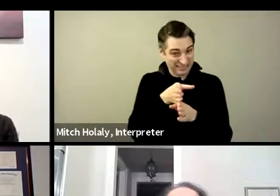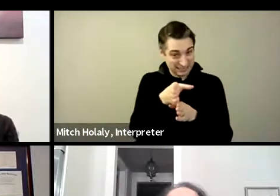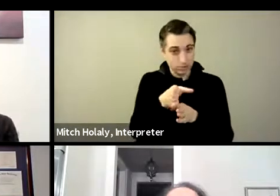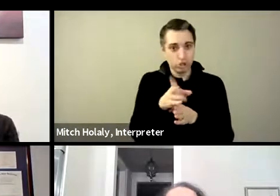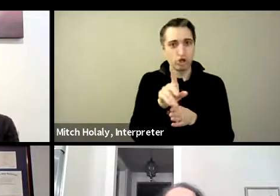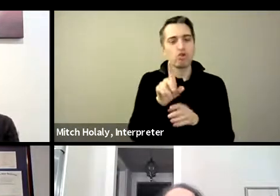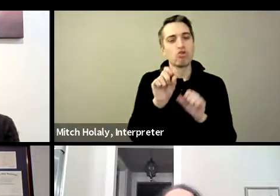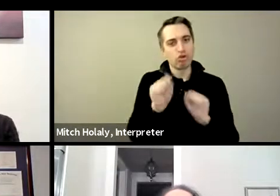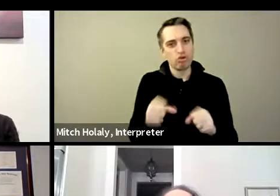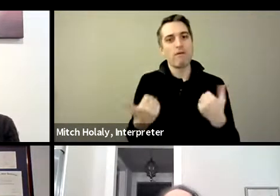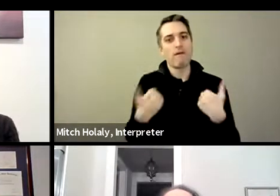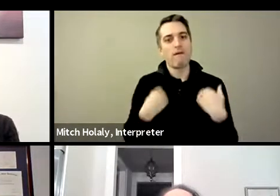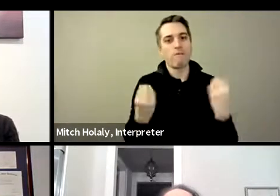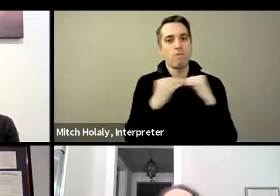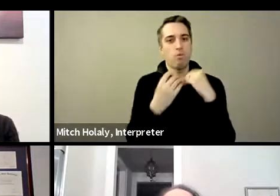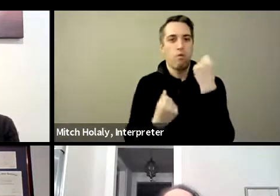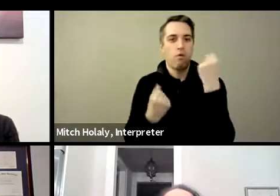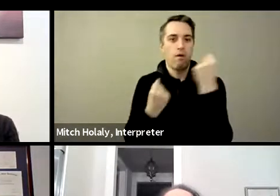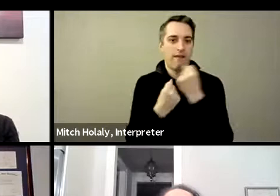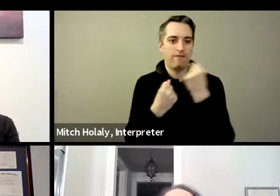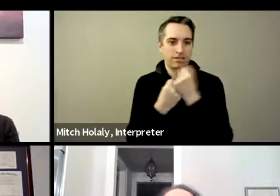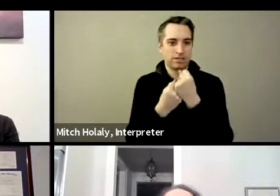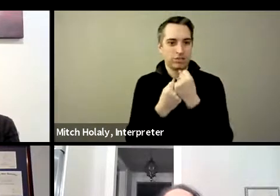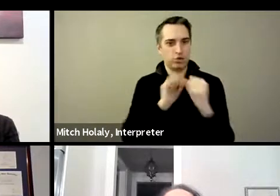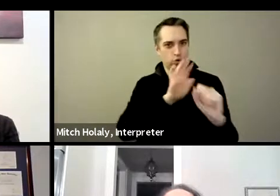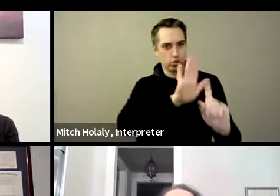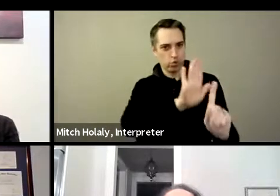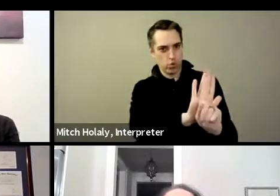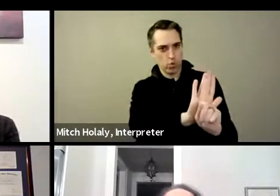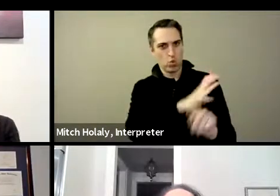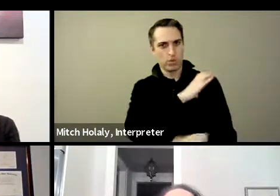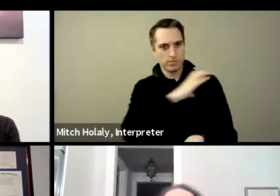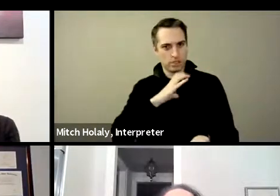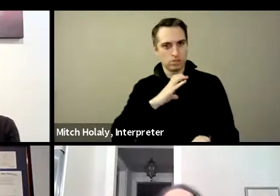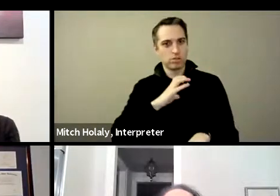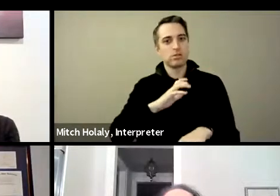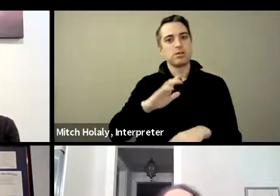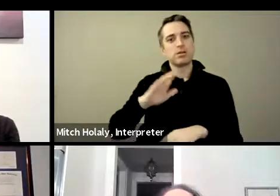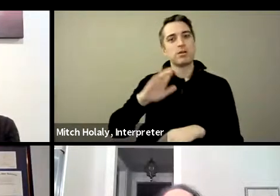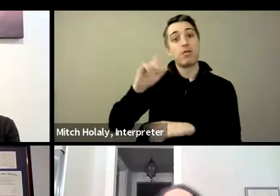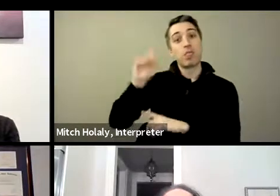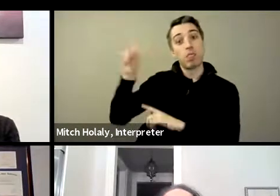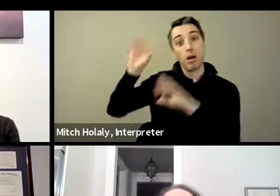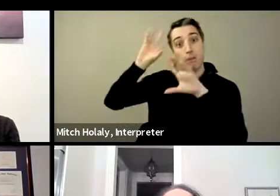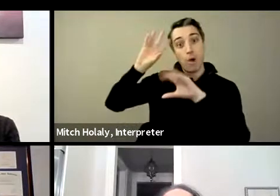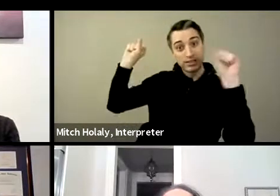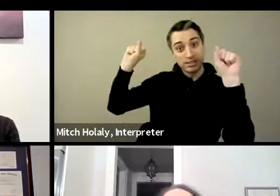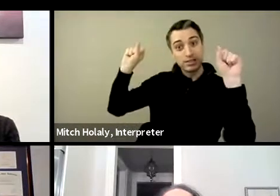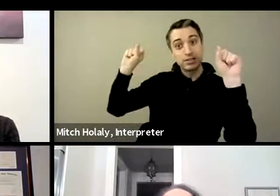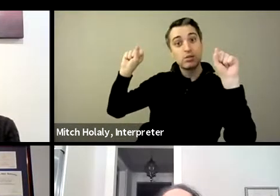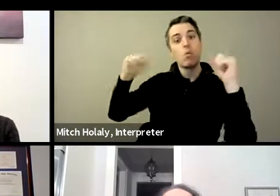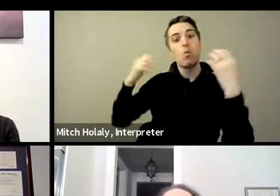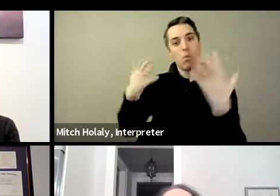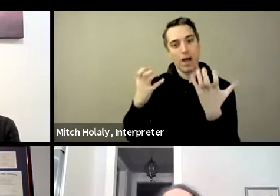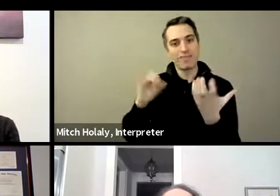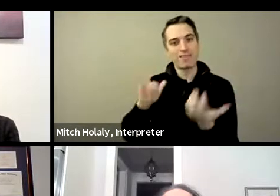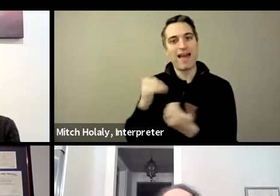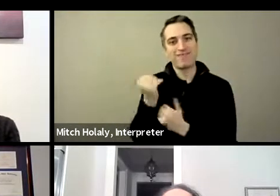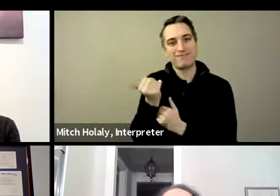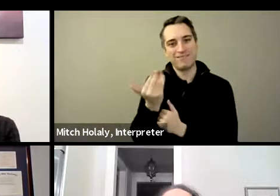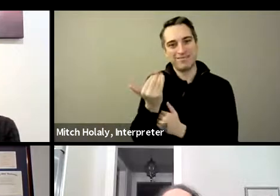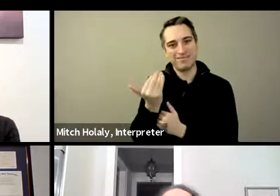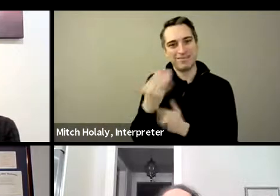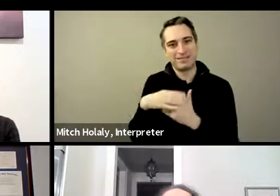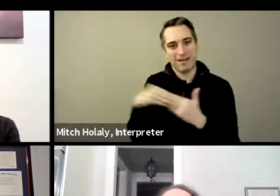possibly your commission could focus on with respect to the president announcing that he is going to push that $15 minimum